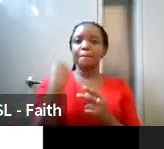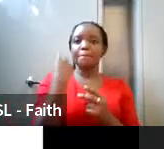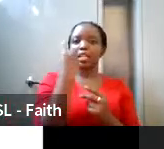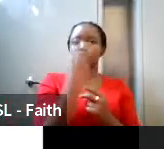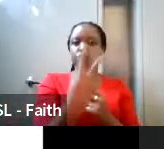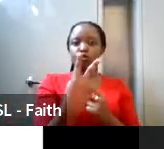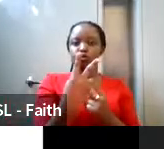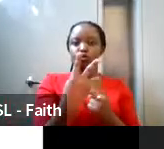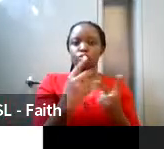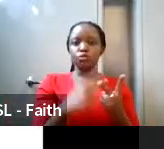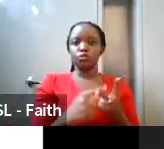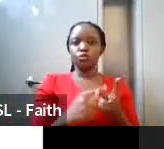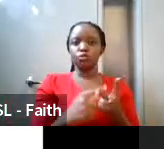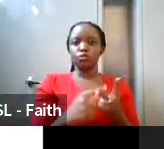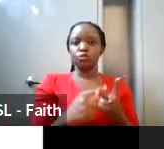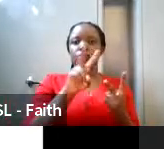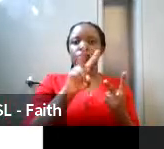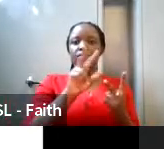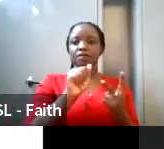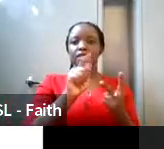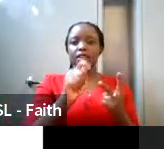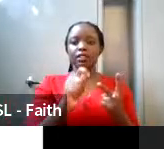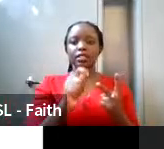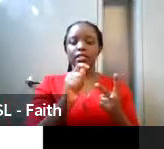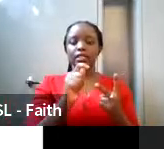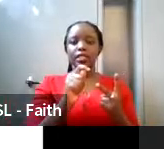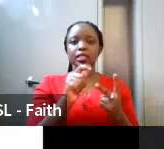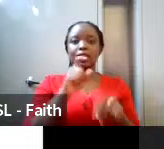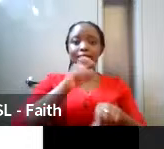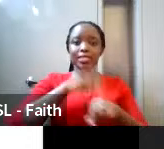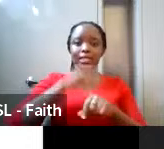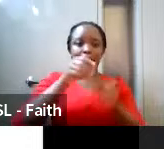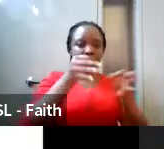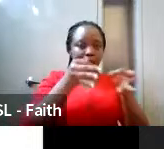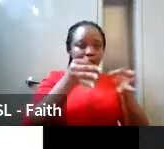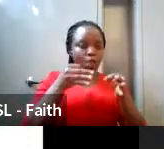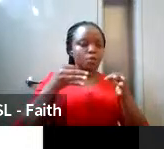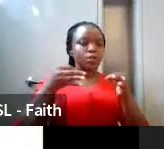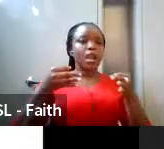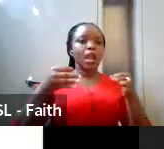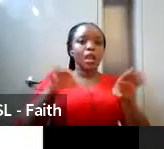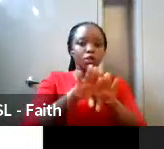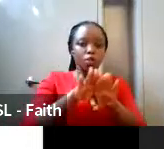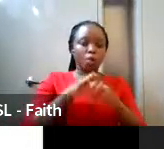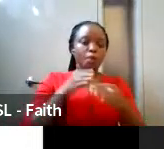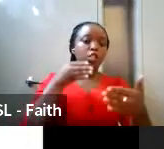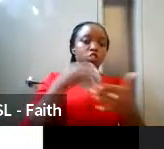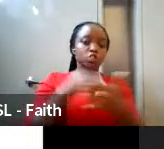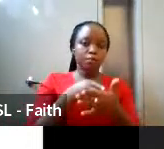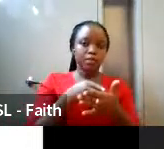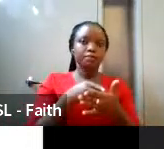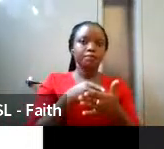what I'm your asking, the VAT supplier application invoices, or your VAT, when your account is blocked, yeah,